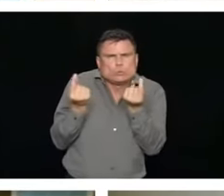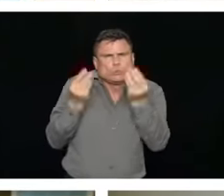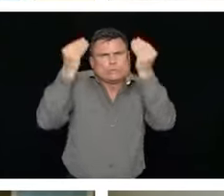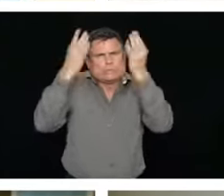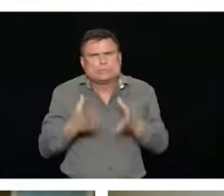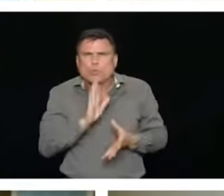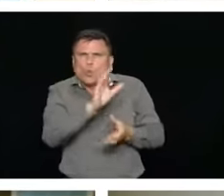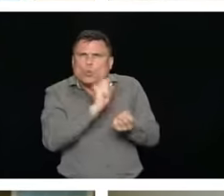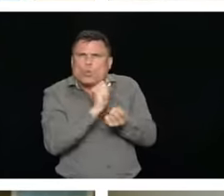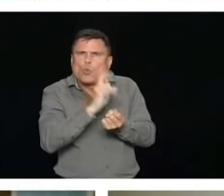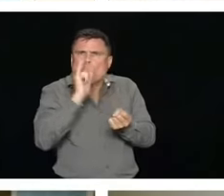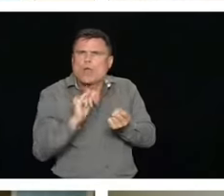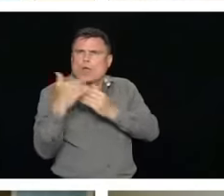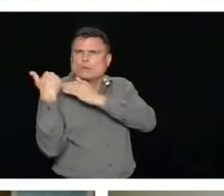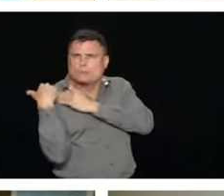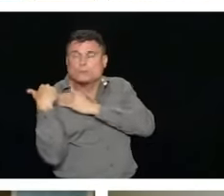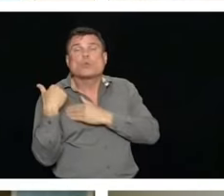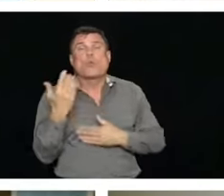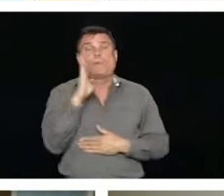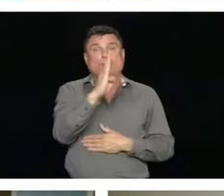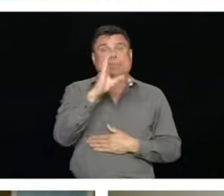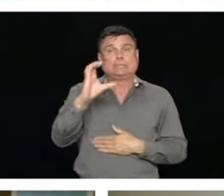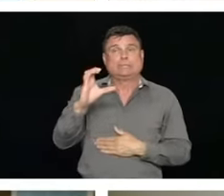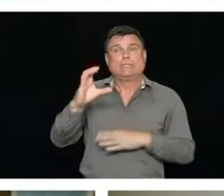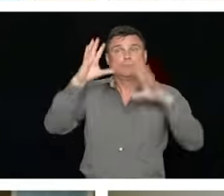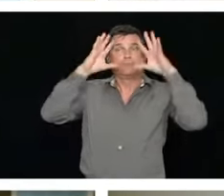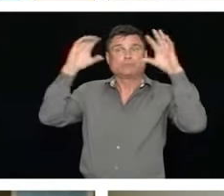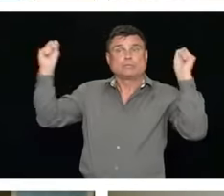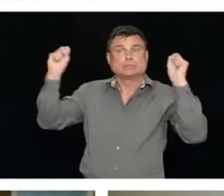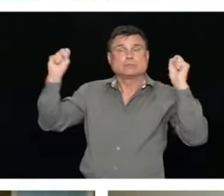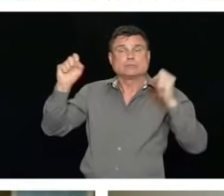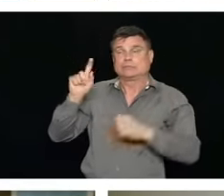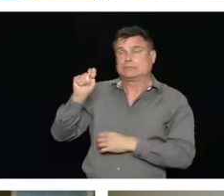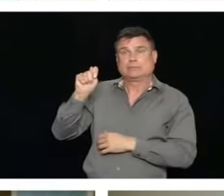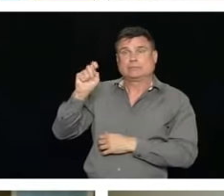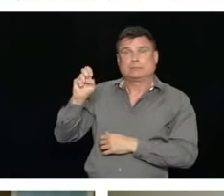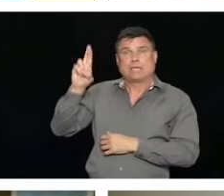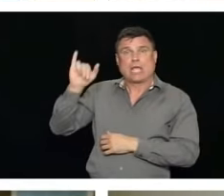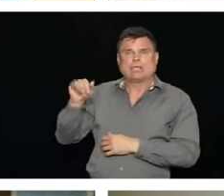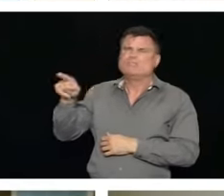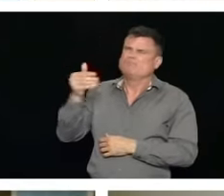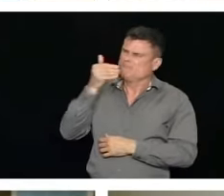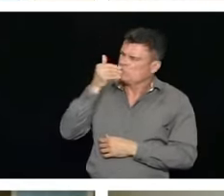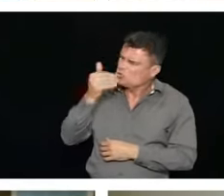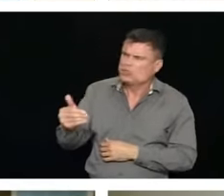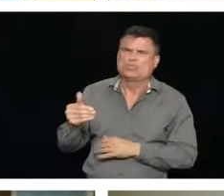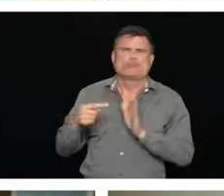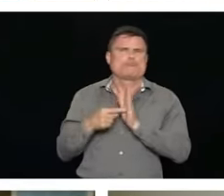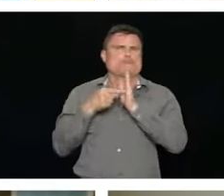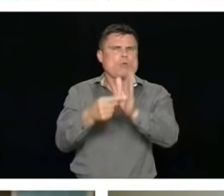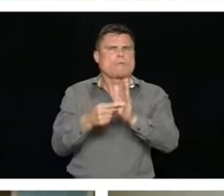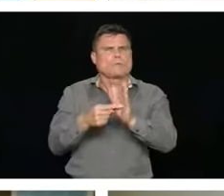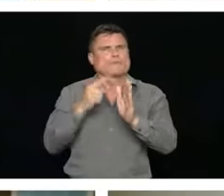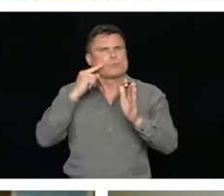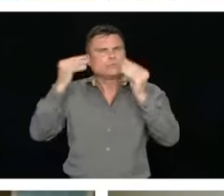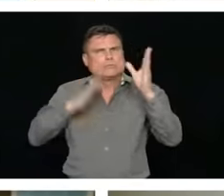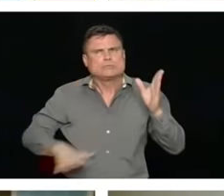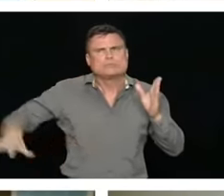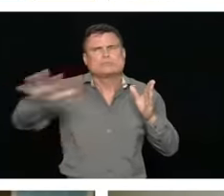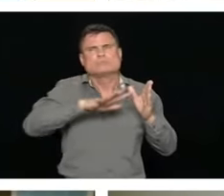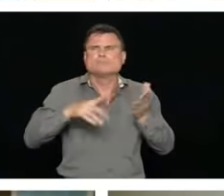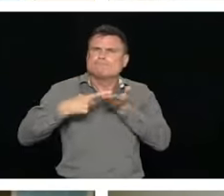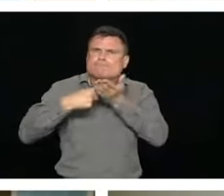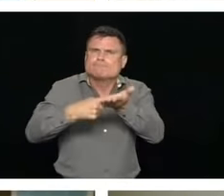like I said, locally, my superintendent is meeting almost daily with our union president as well to address all of the concerns that are being